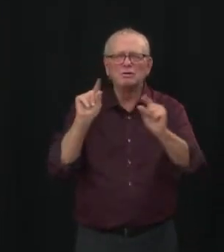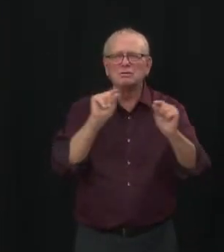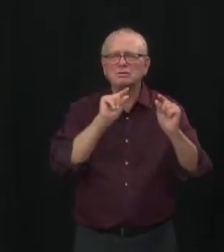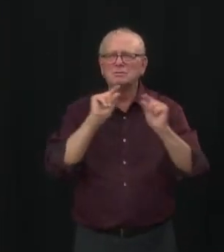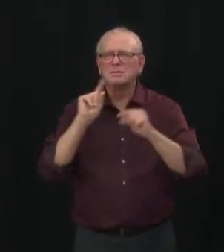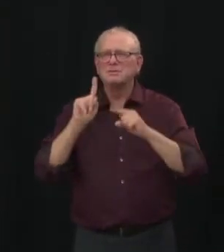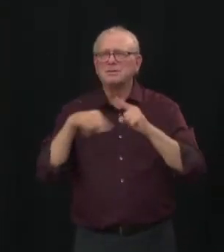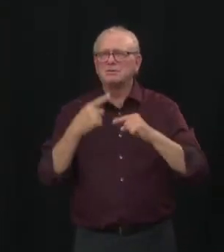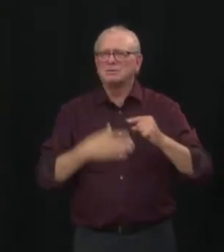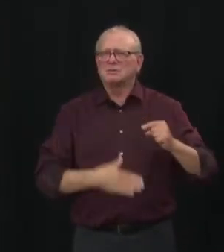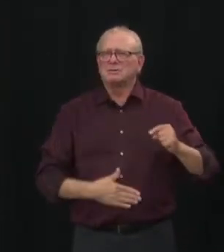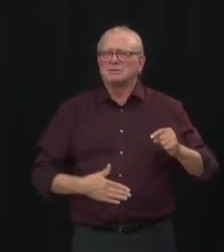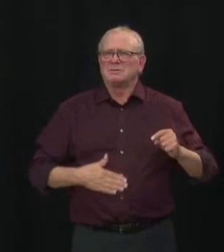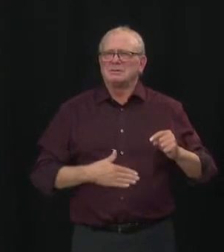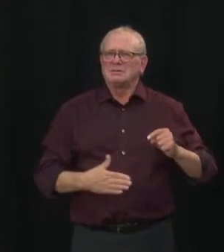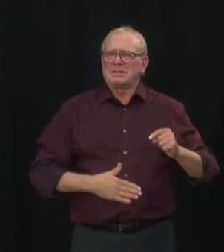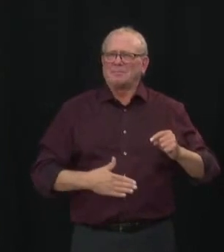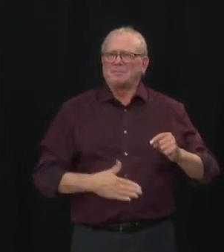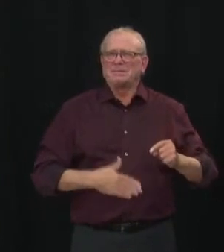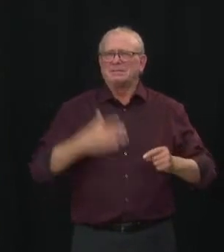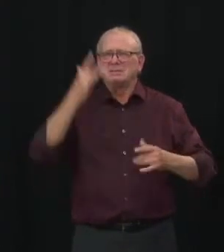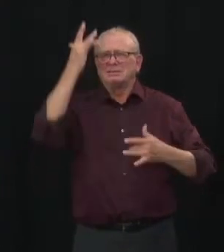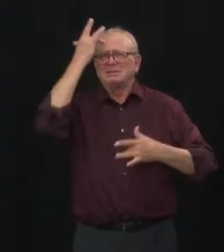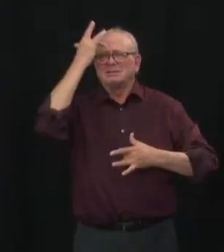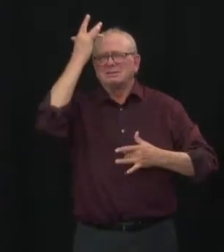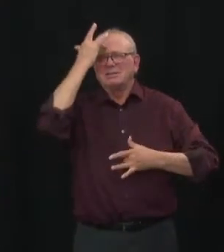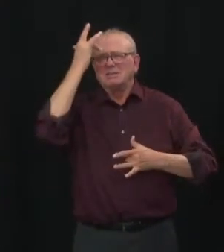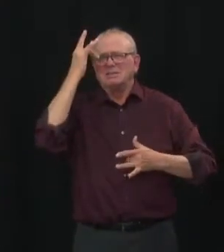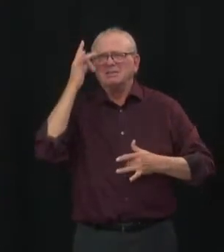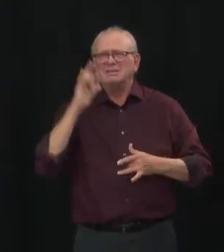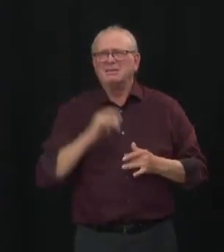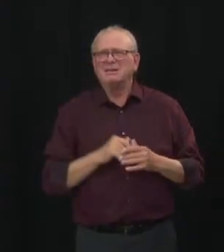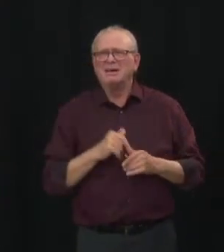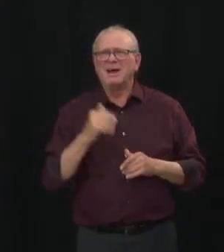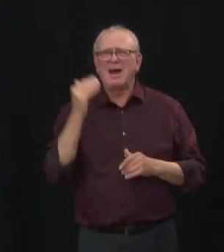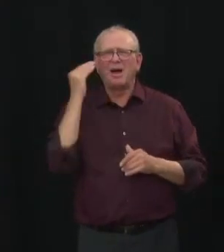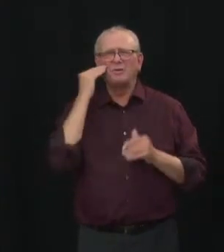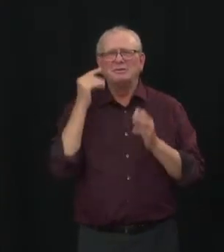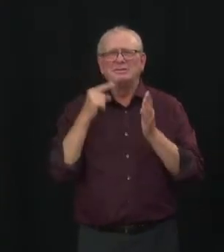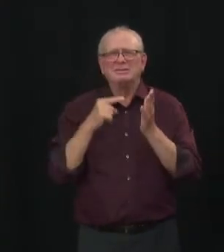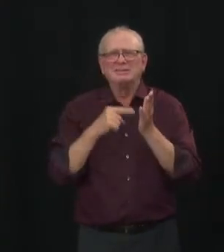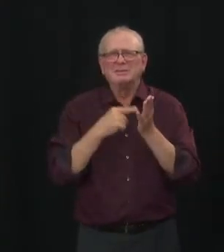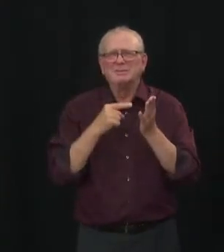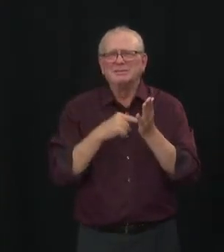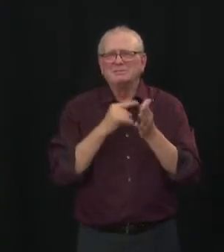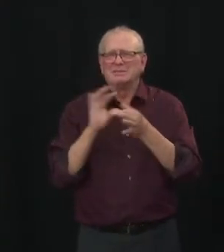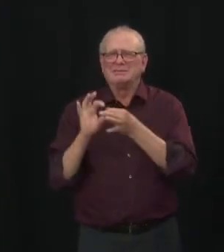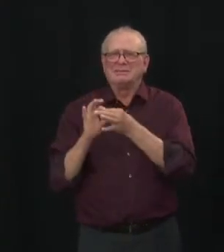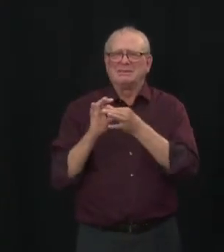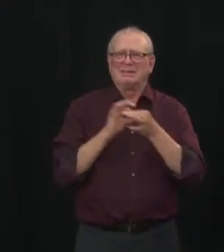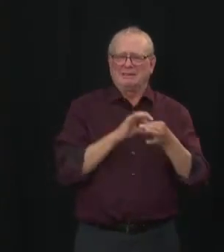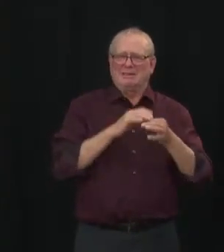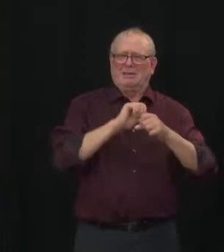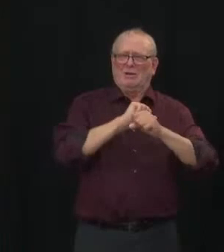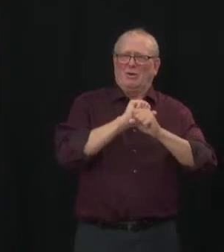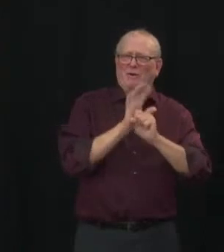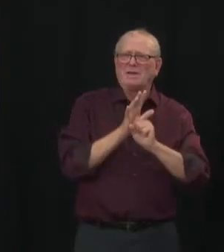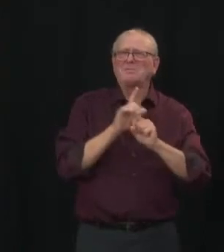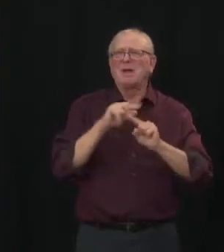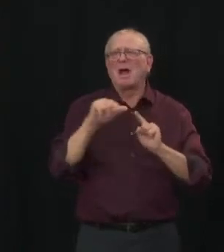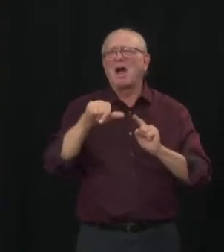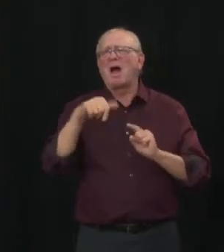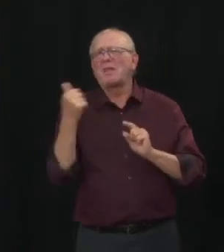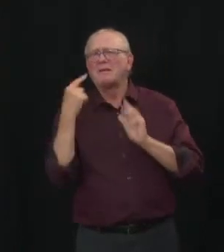And I know that gastrointestinal symptoms can be a symptom of COVID, but there are also other bugs like E. coli